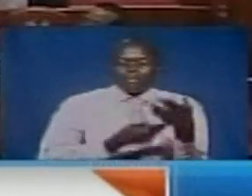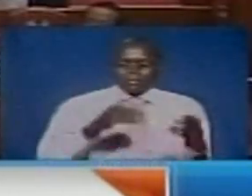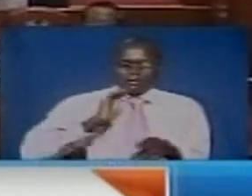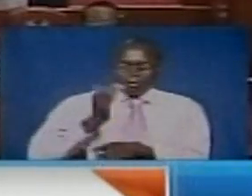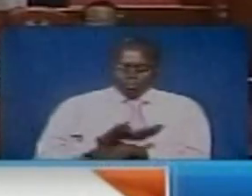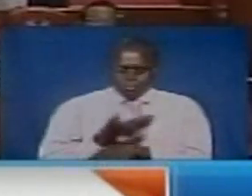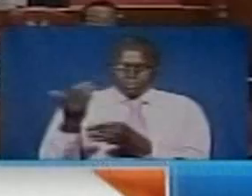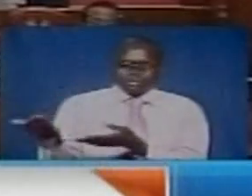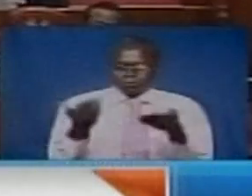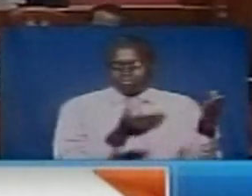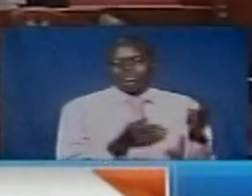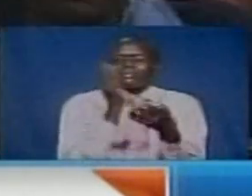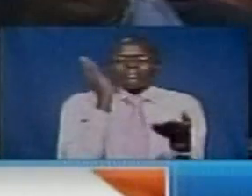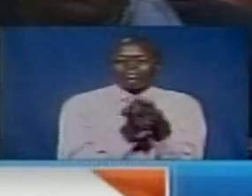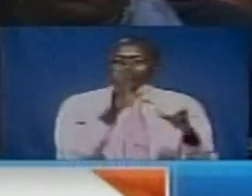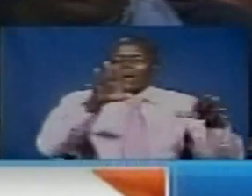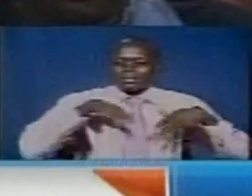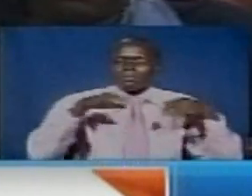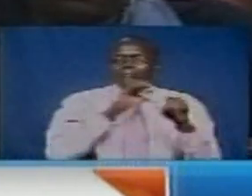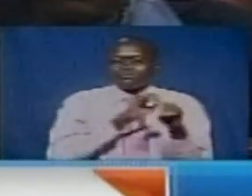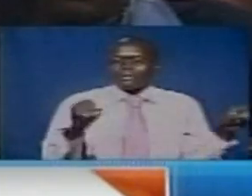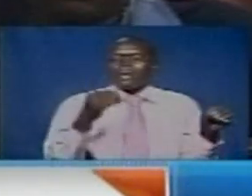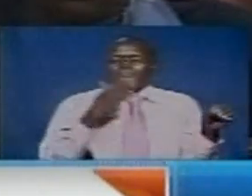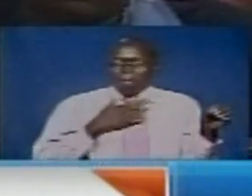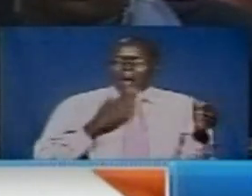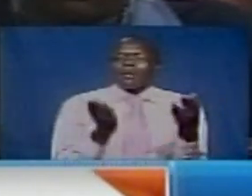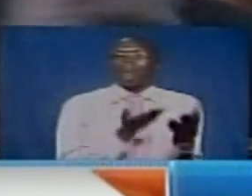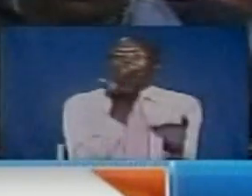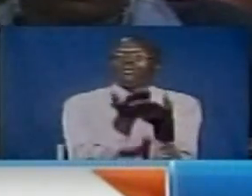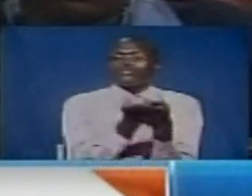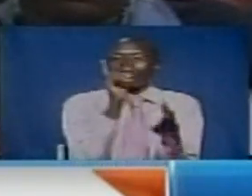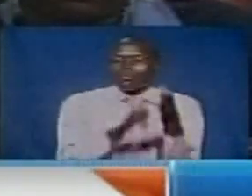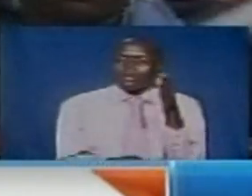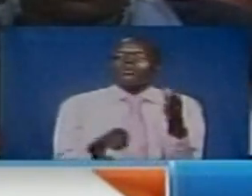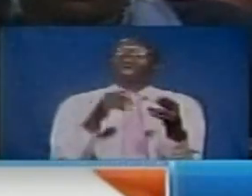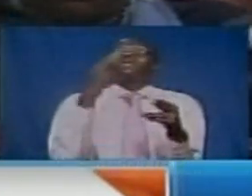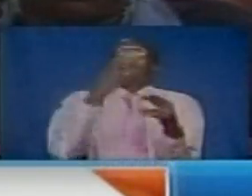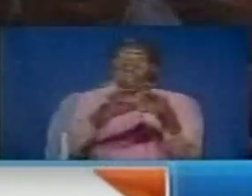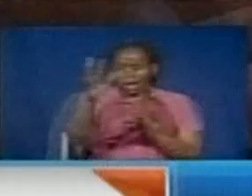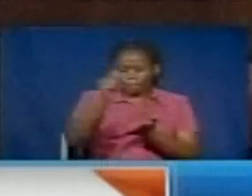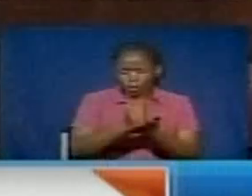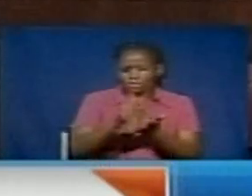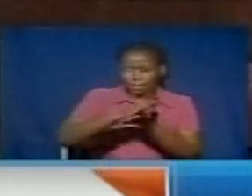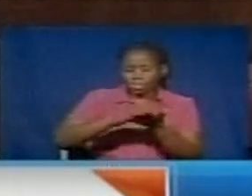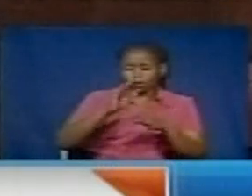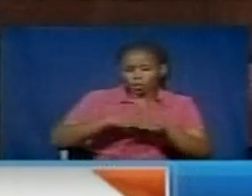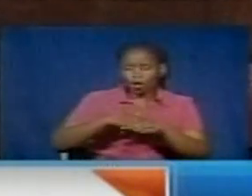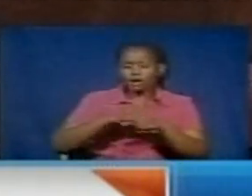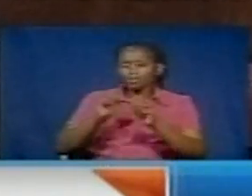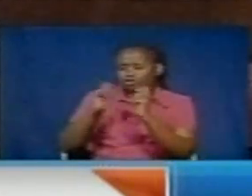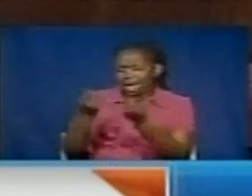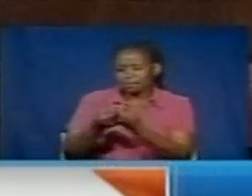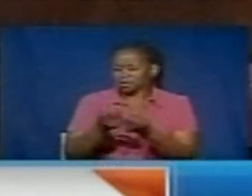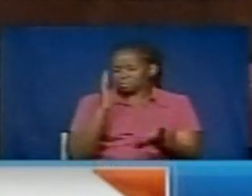report generated a heated debate. My proposition, Mr. Speaker, is that this entire list be rejected by the House. It does not justify